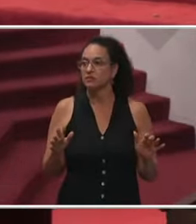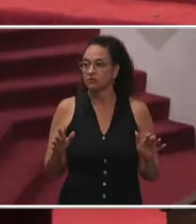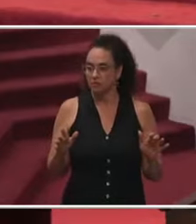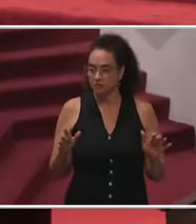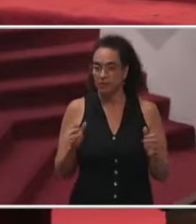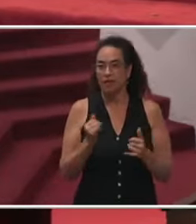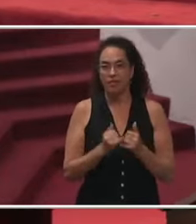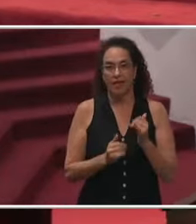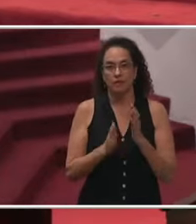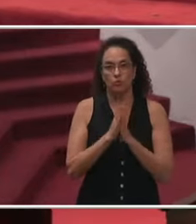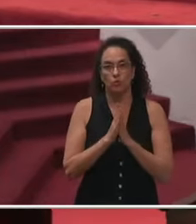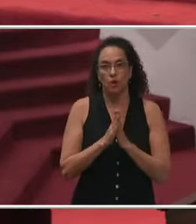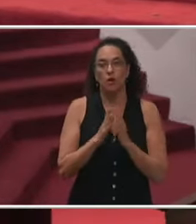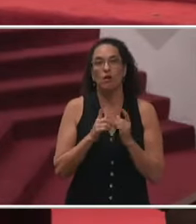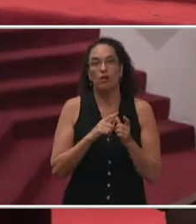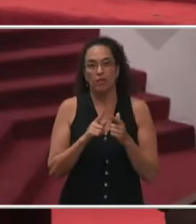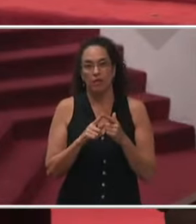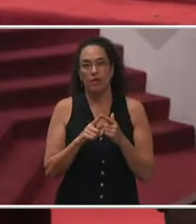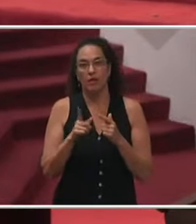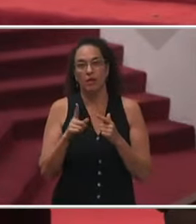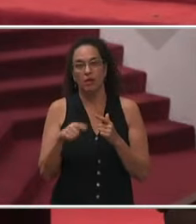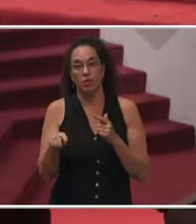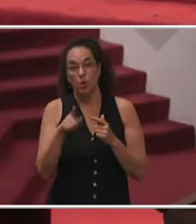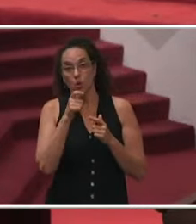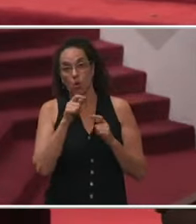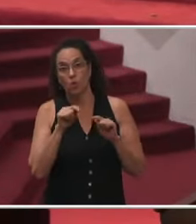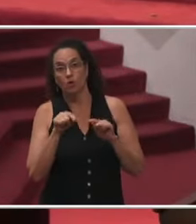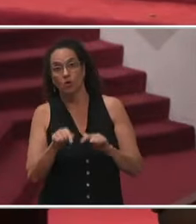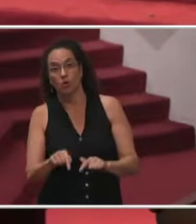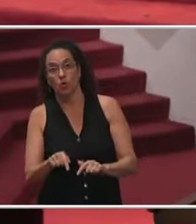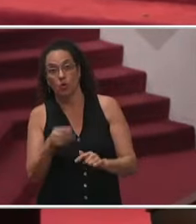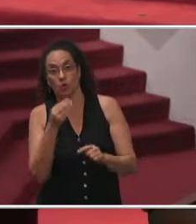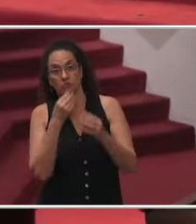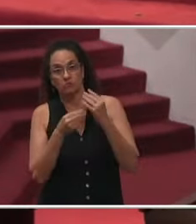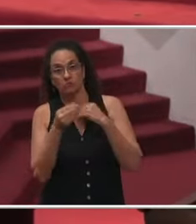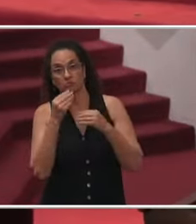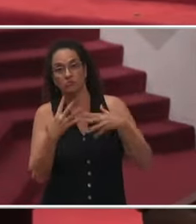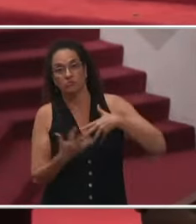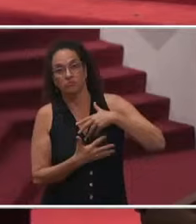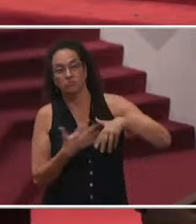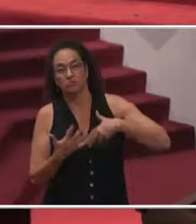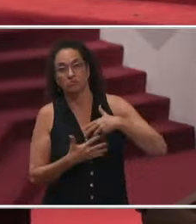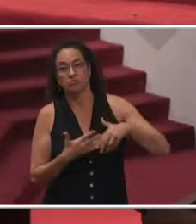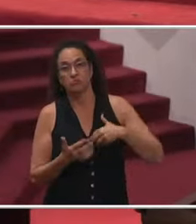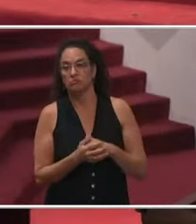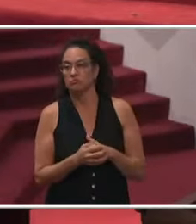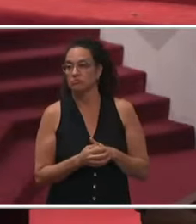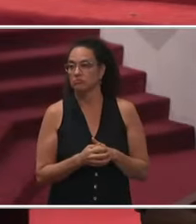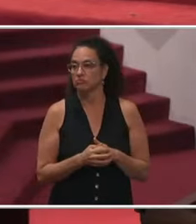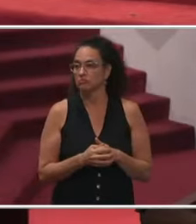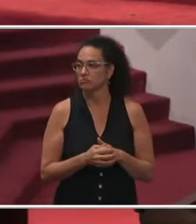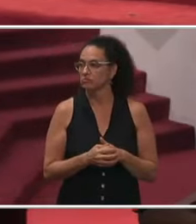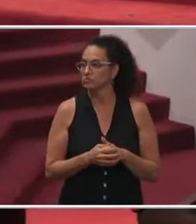And then I'm going to get some instructions for those who want to go downstairs to the gym for a time of fellowship and reception.